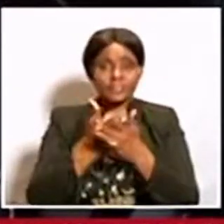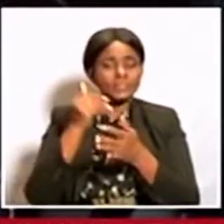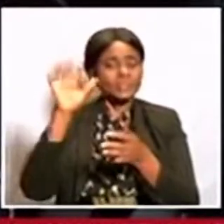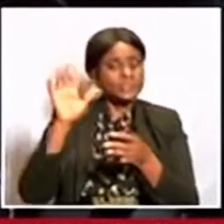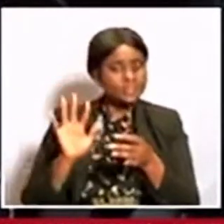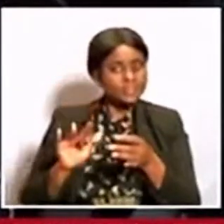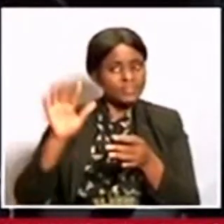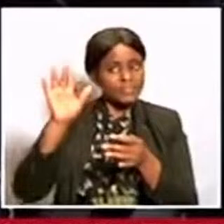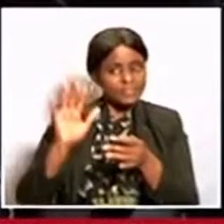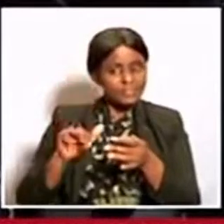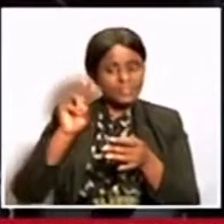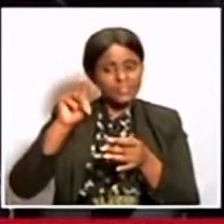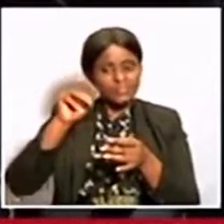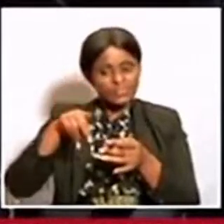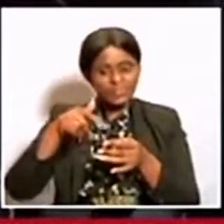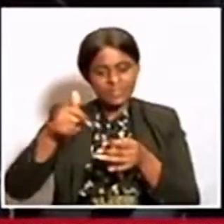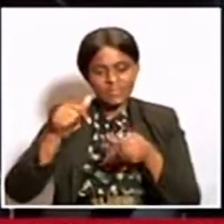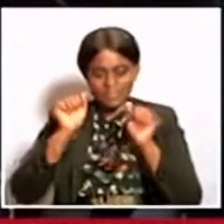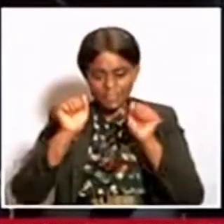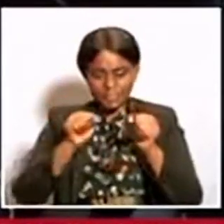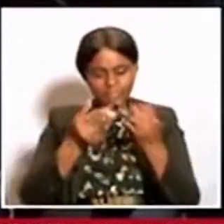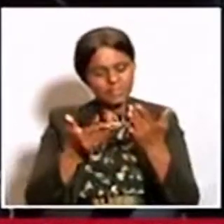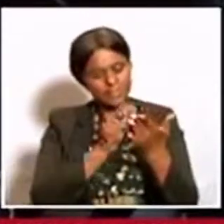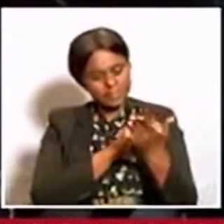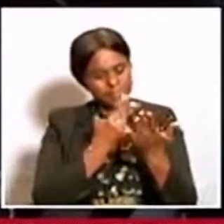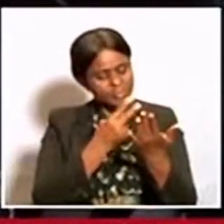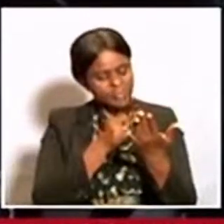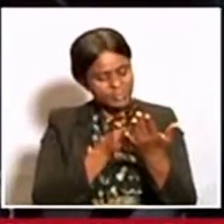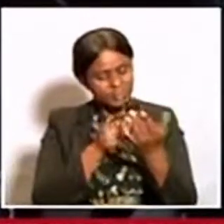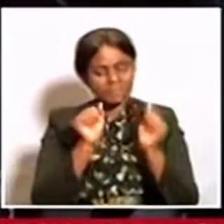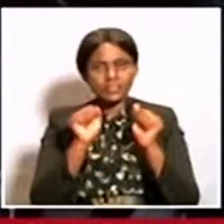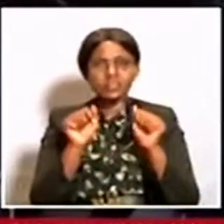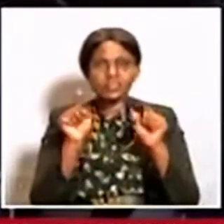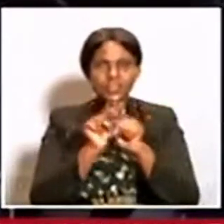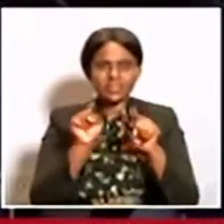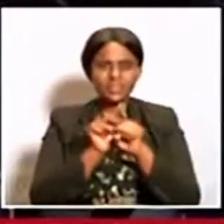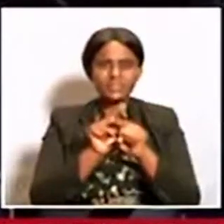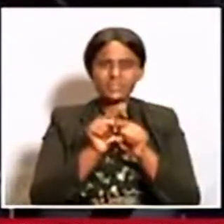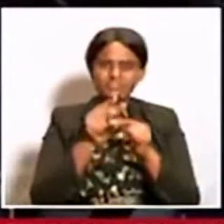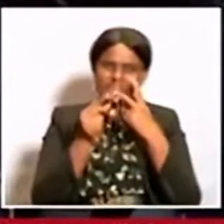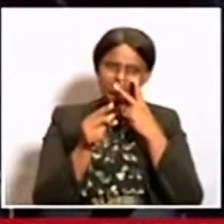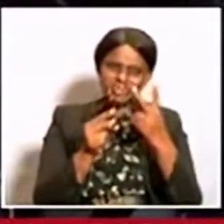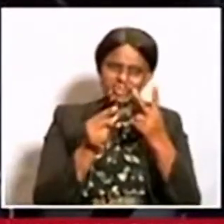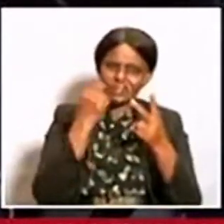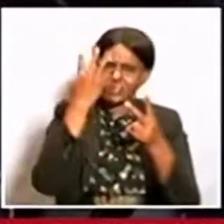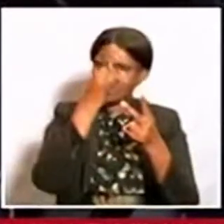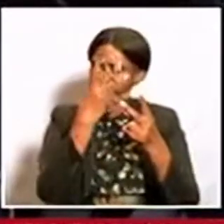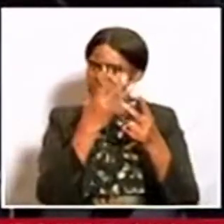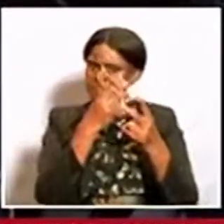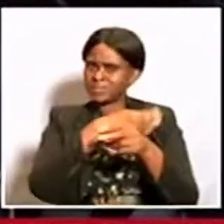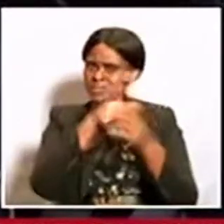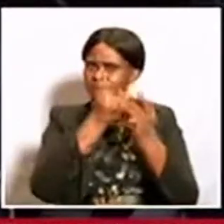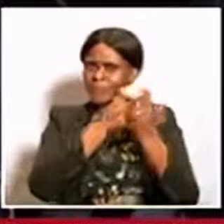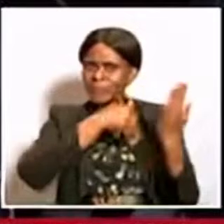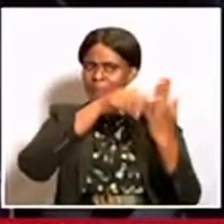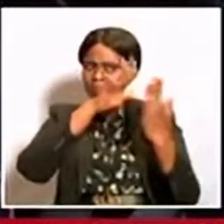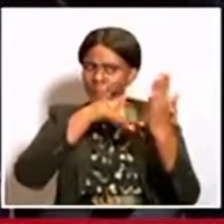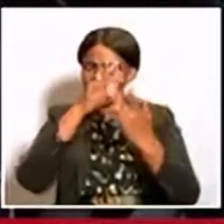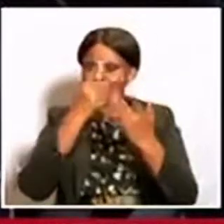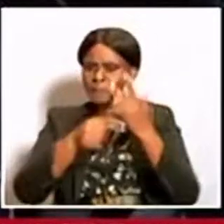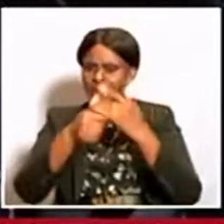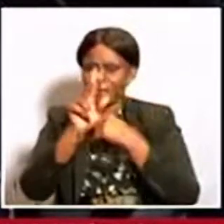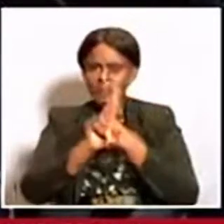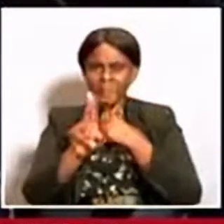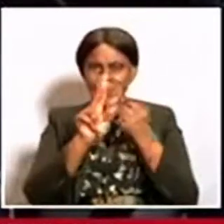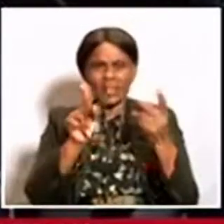that MPs are able to see, to grade the beauty of the paints that you are using. So